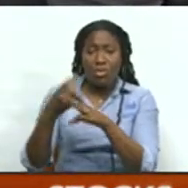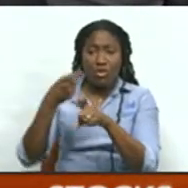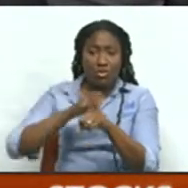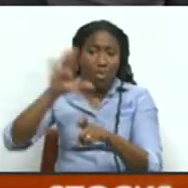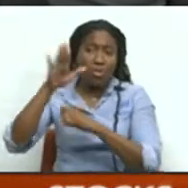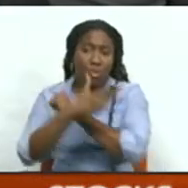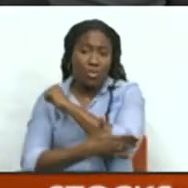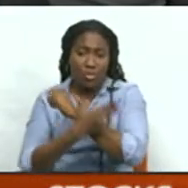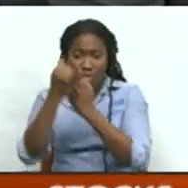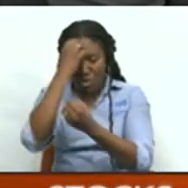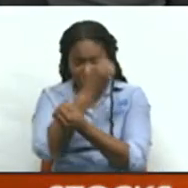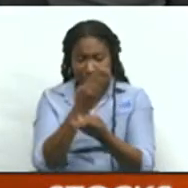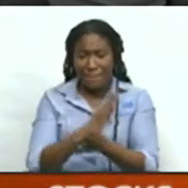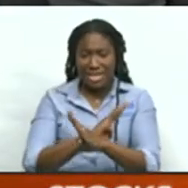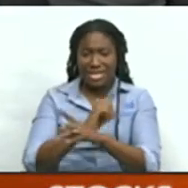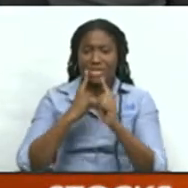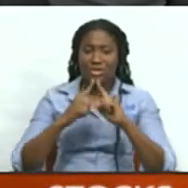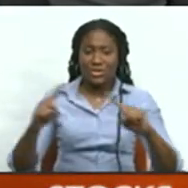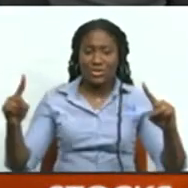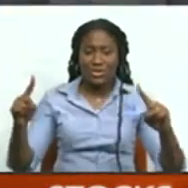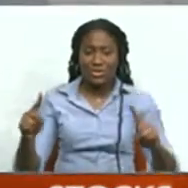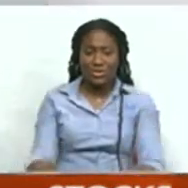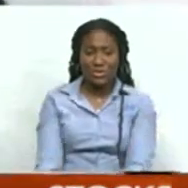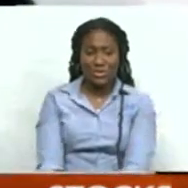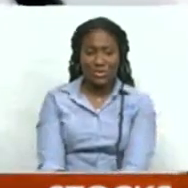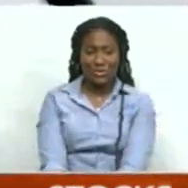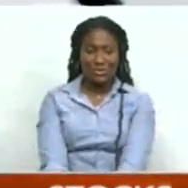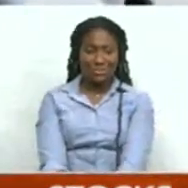us more in tonight's Business Watch.